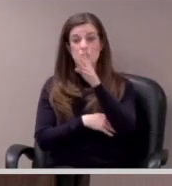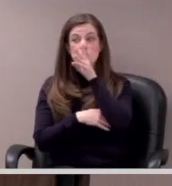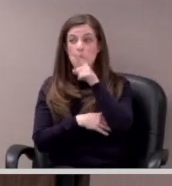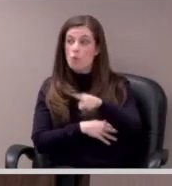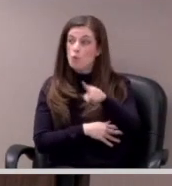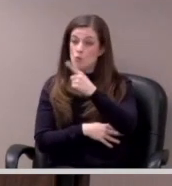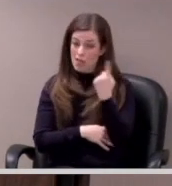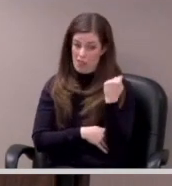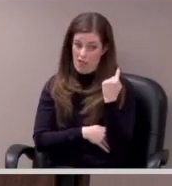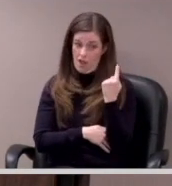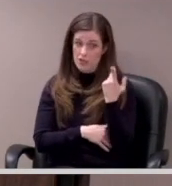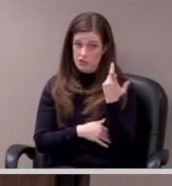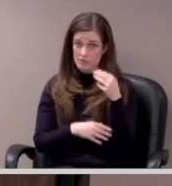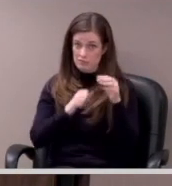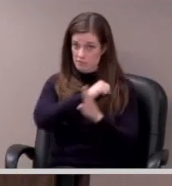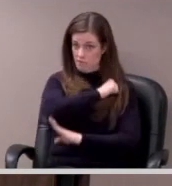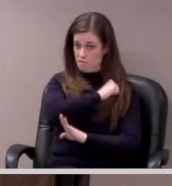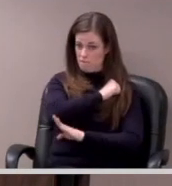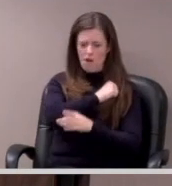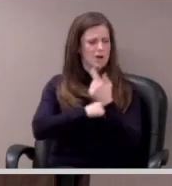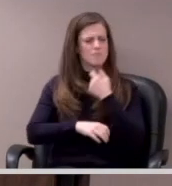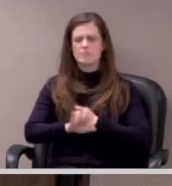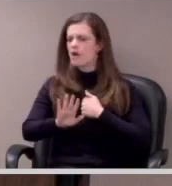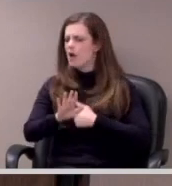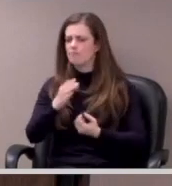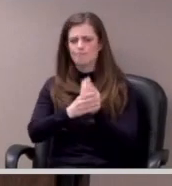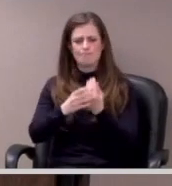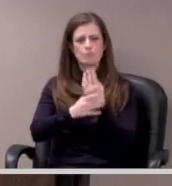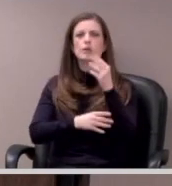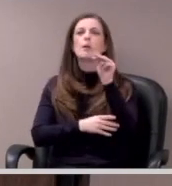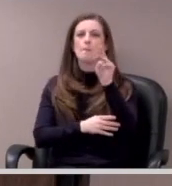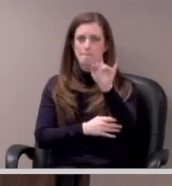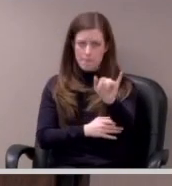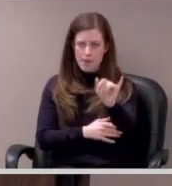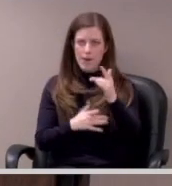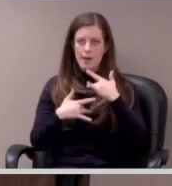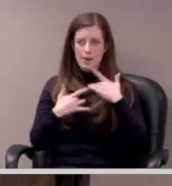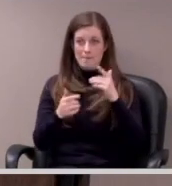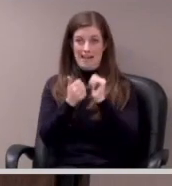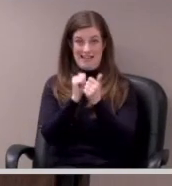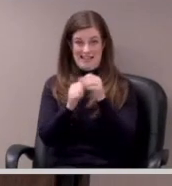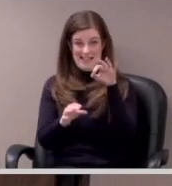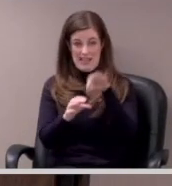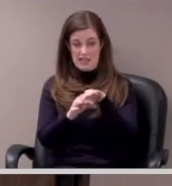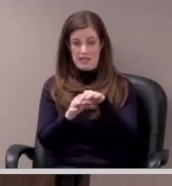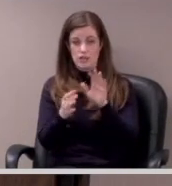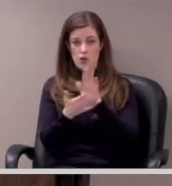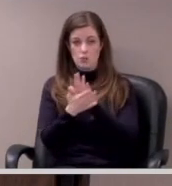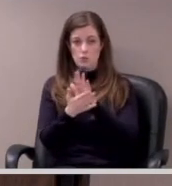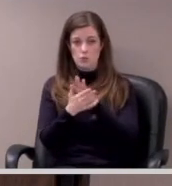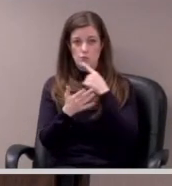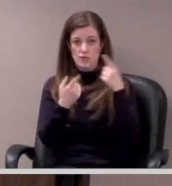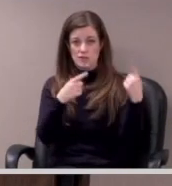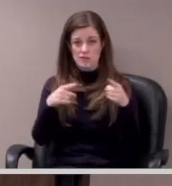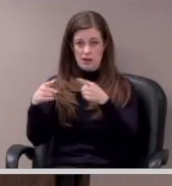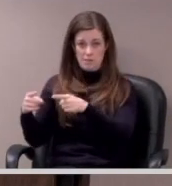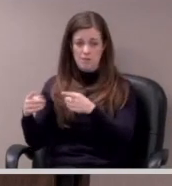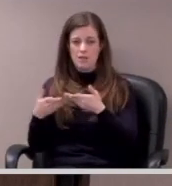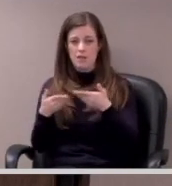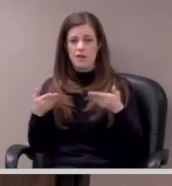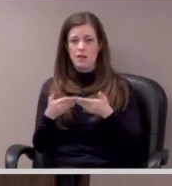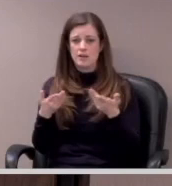year in the fall, in the spring of May, about an election at their school that had taken place that